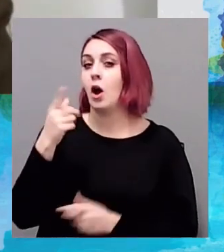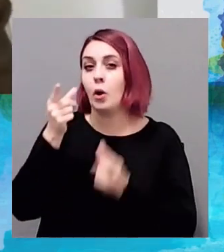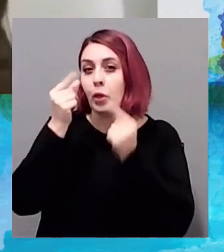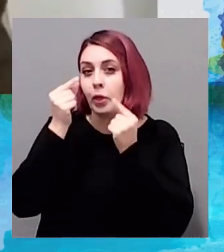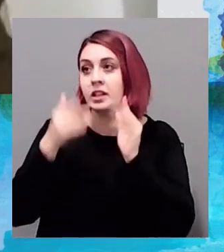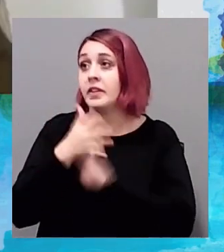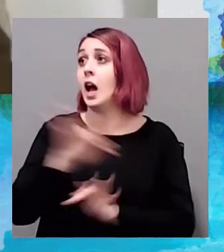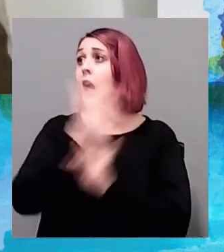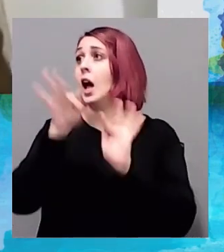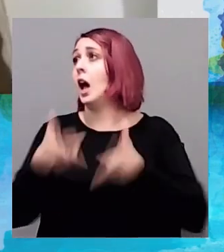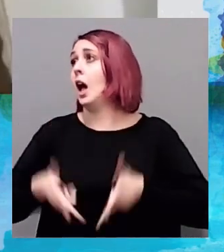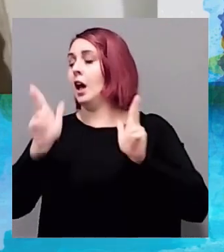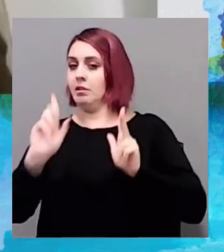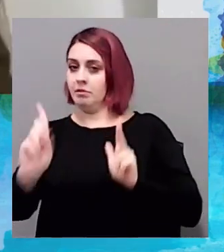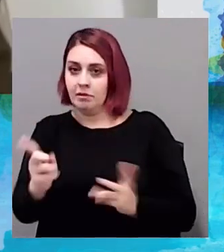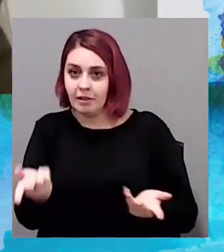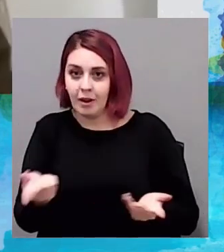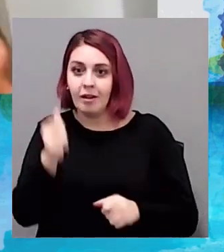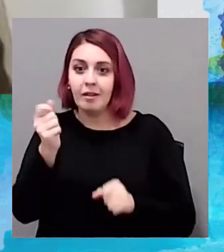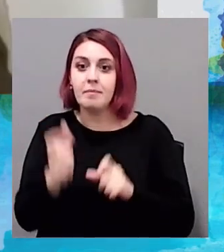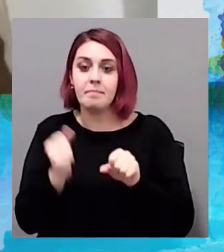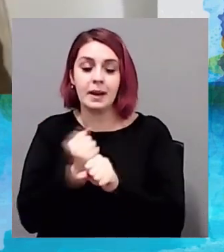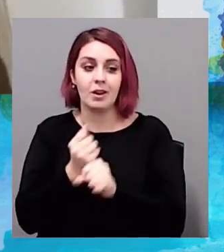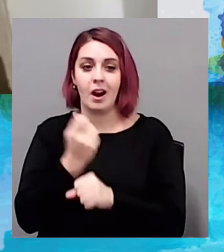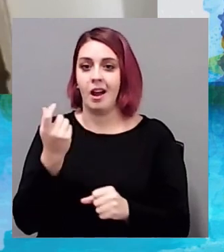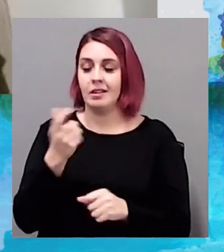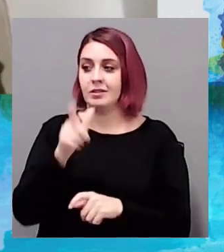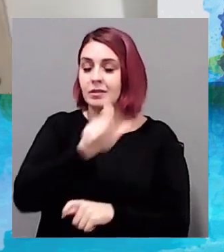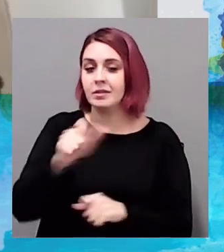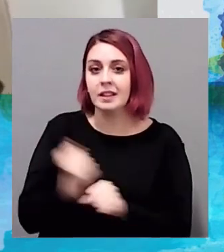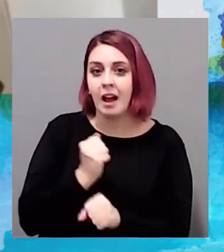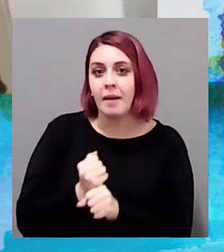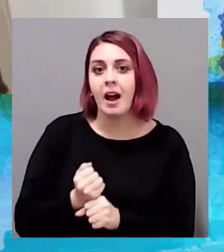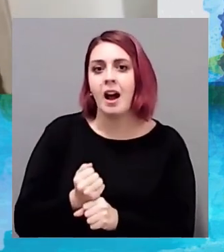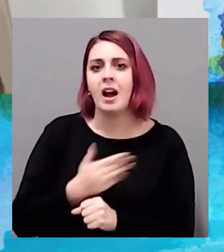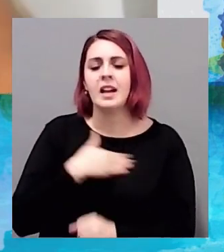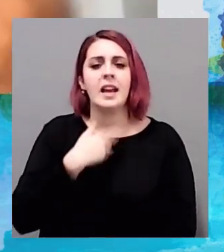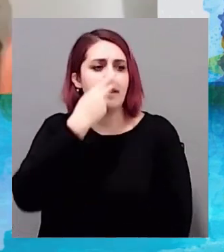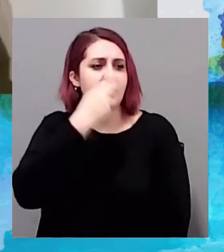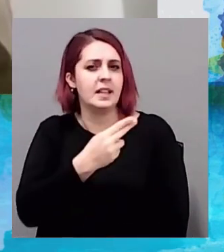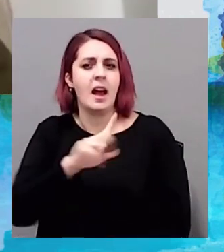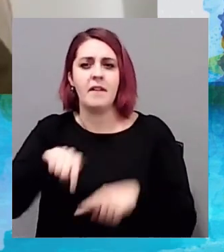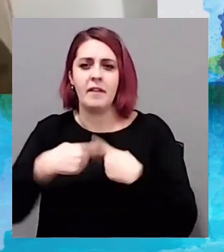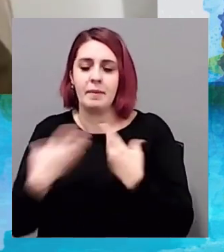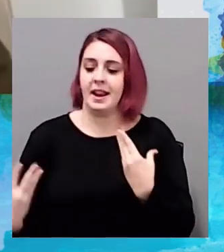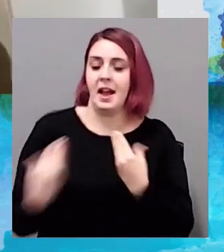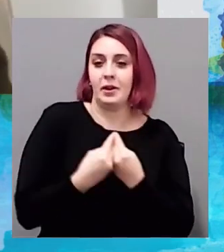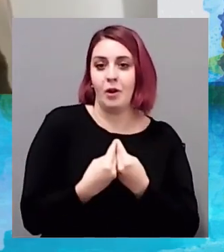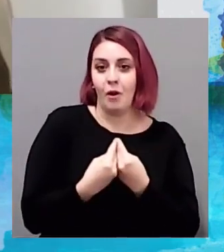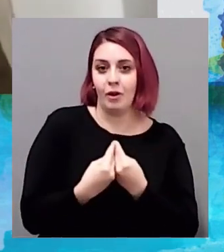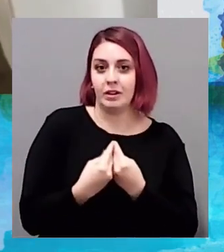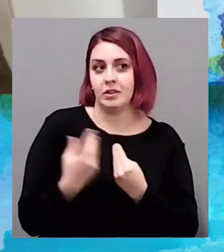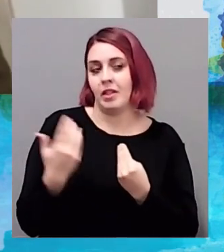for blind people, and people think that blind people are free all day, but that's not the case. People work and have